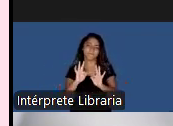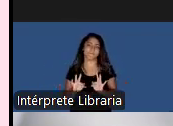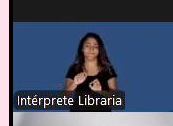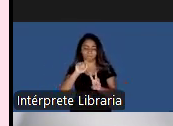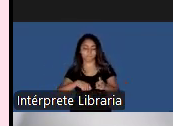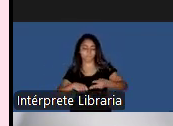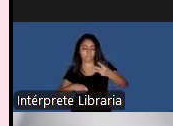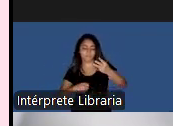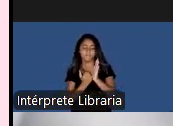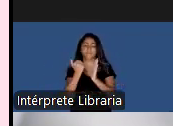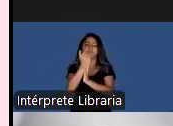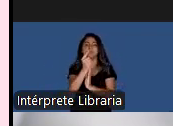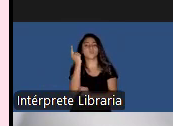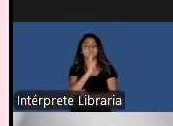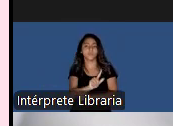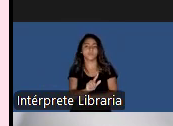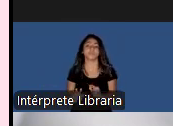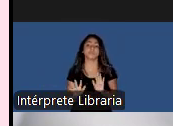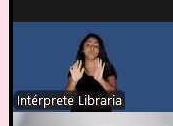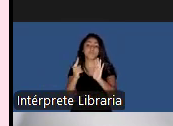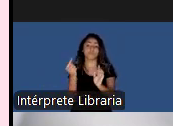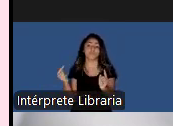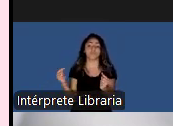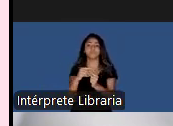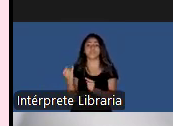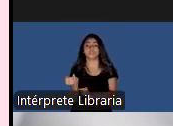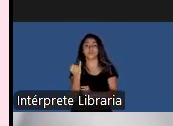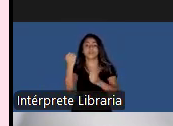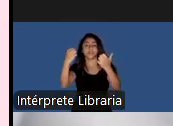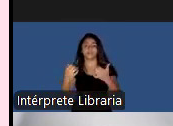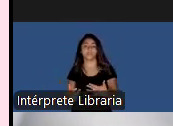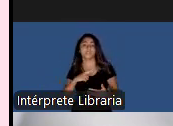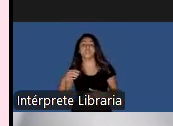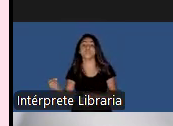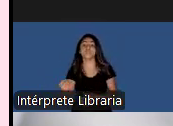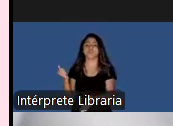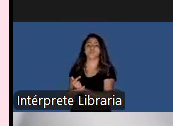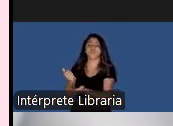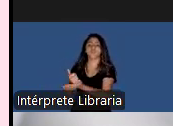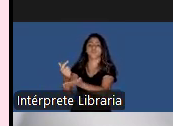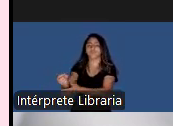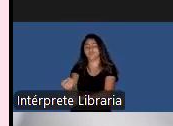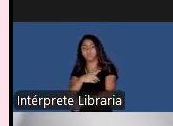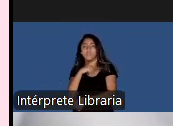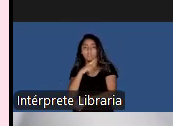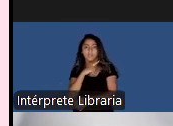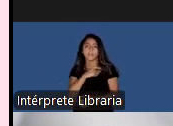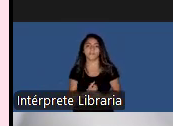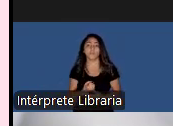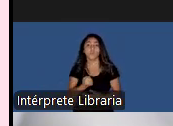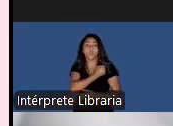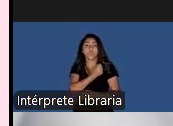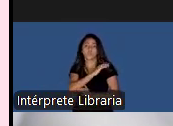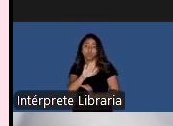with this third quarter growth. Also, it's important to look at the number of new buyers. We